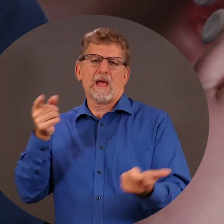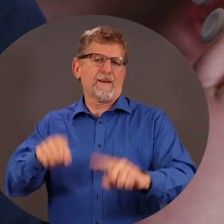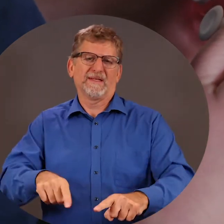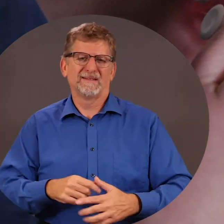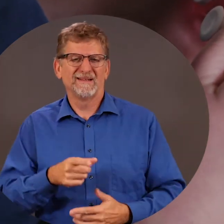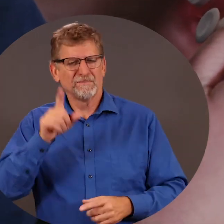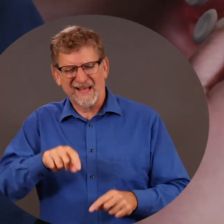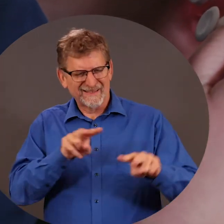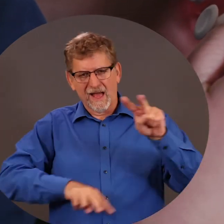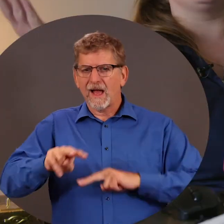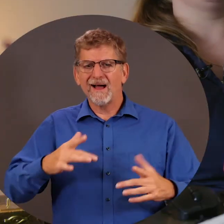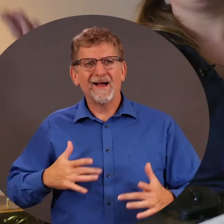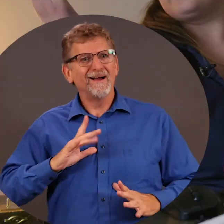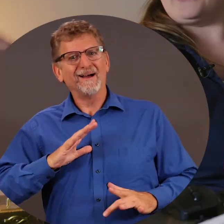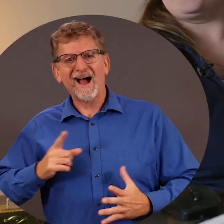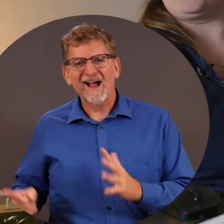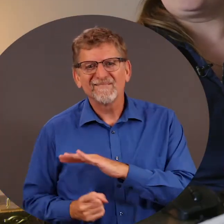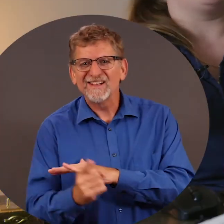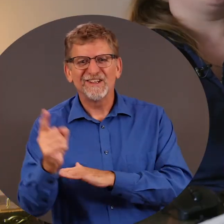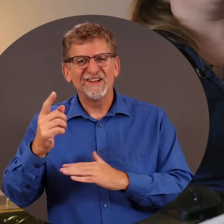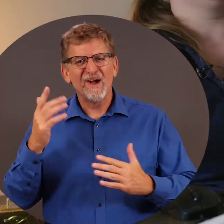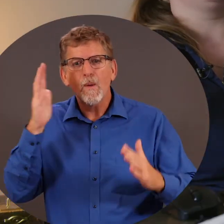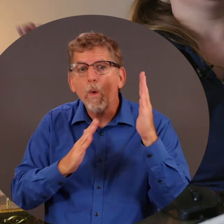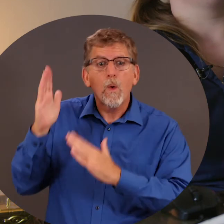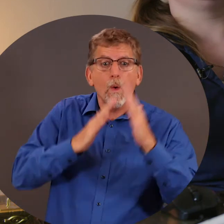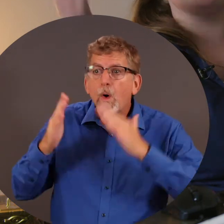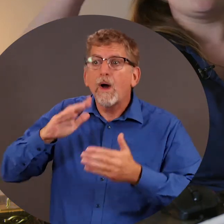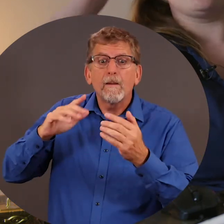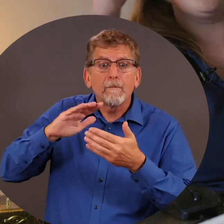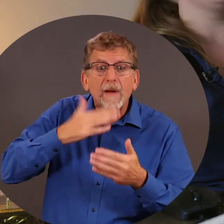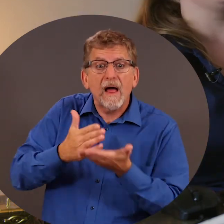adventure. Worrying about bad things gonna happen, say no.